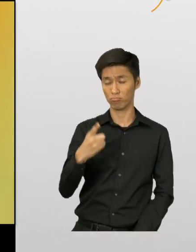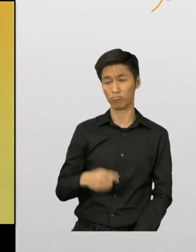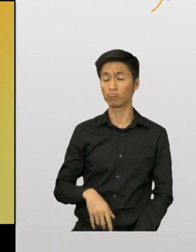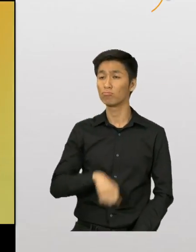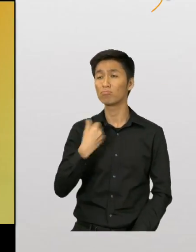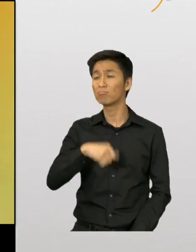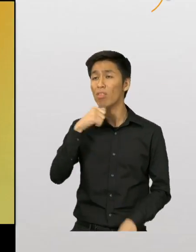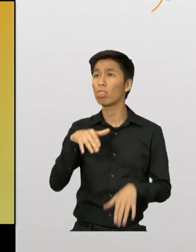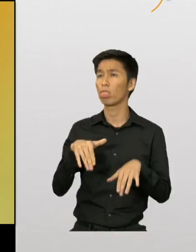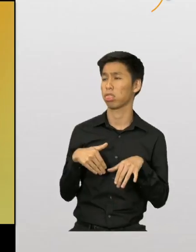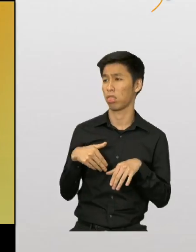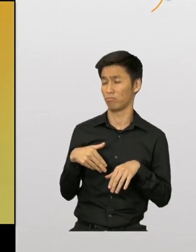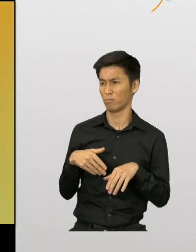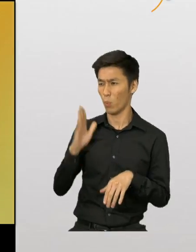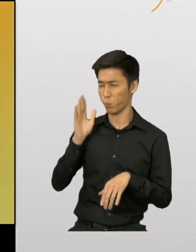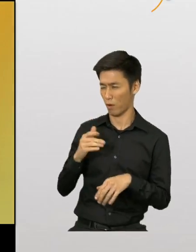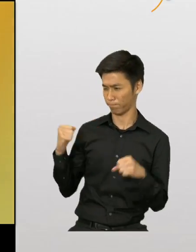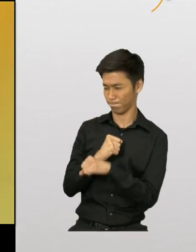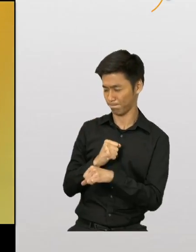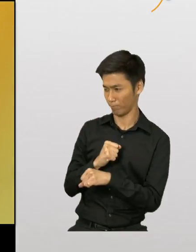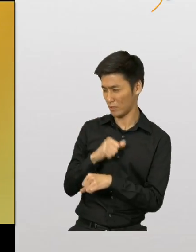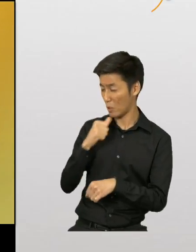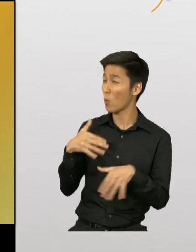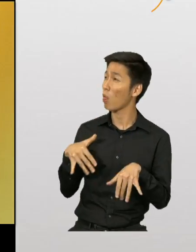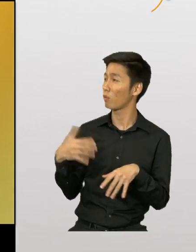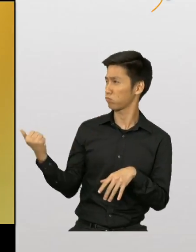back and will not turn the other cheek.